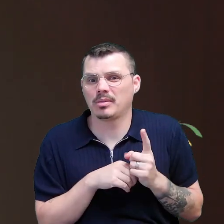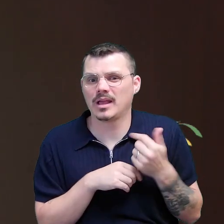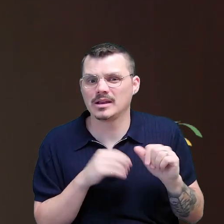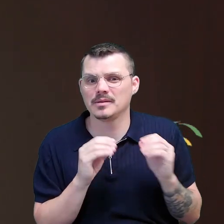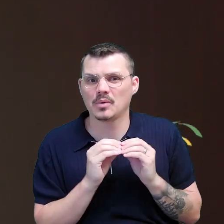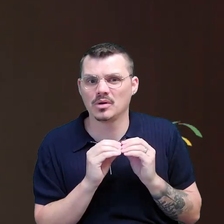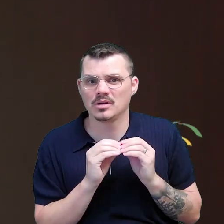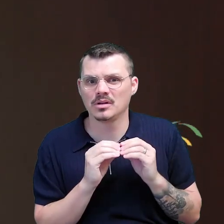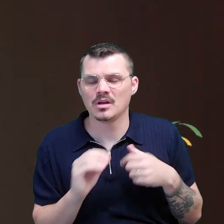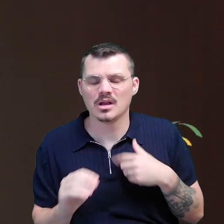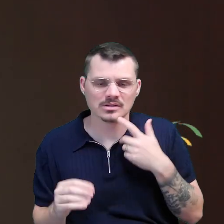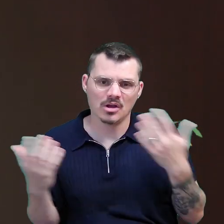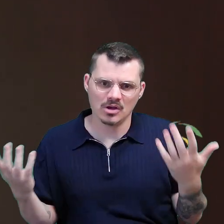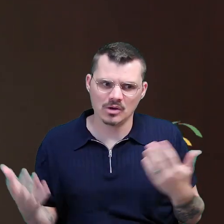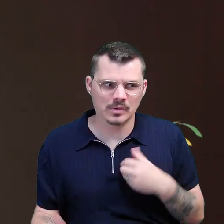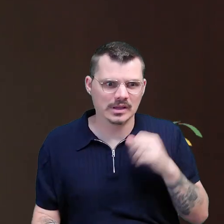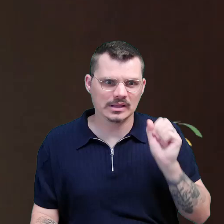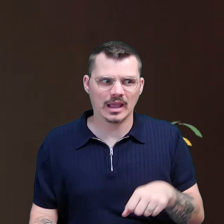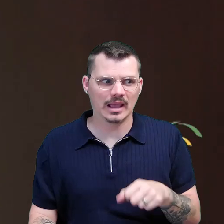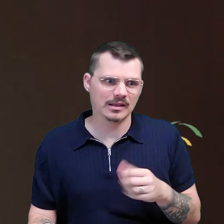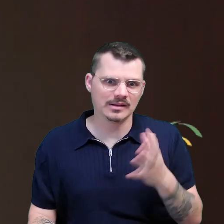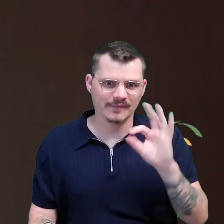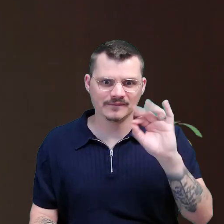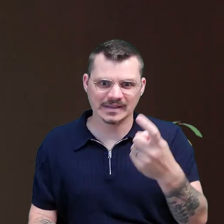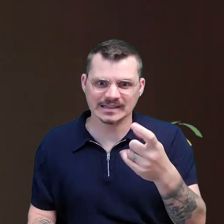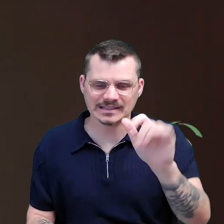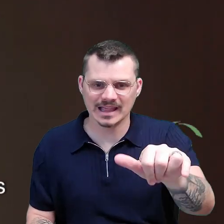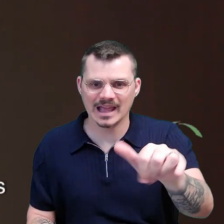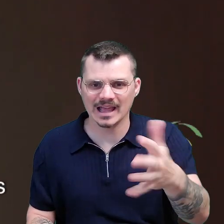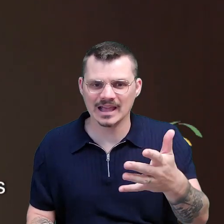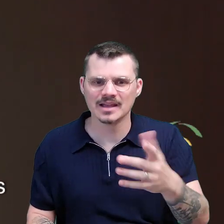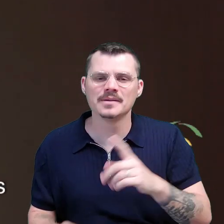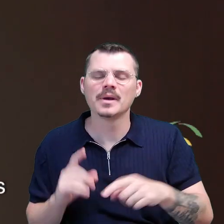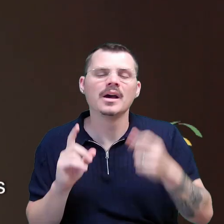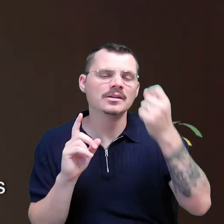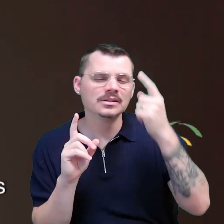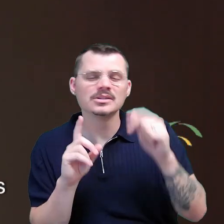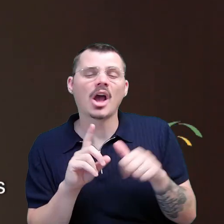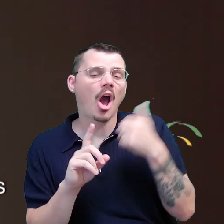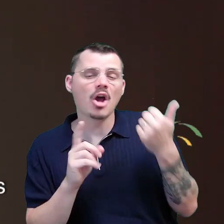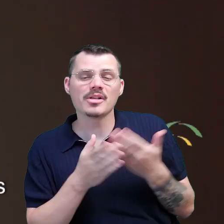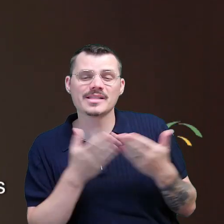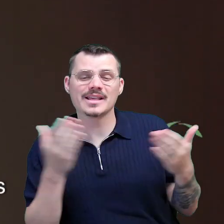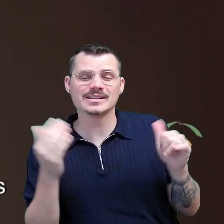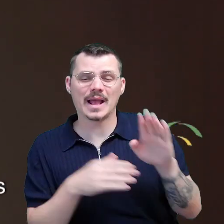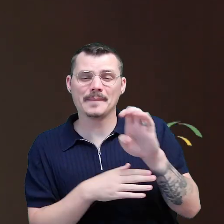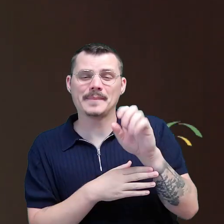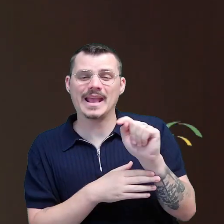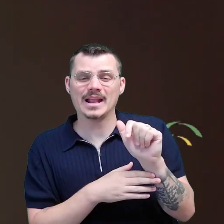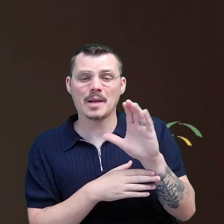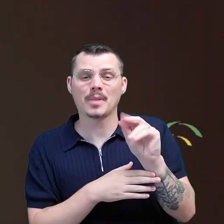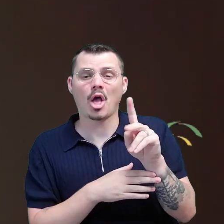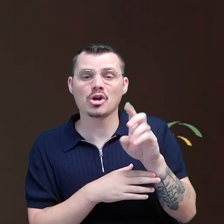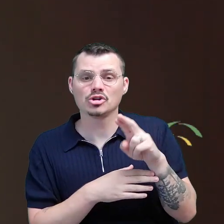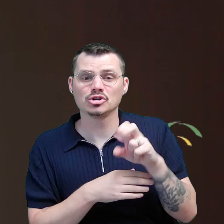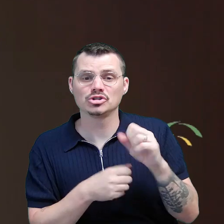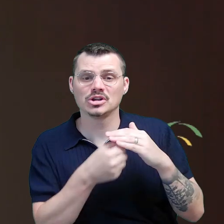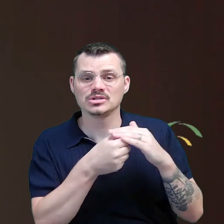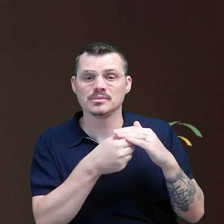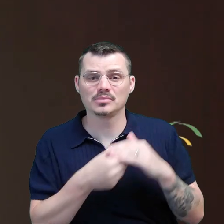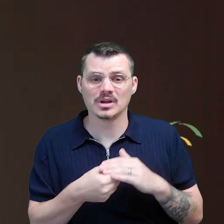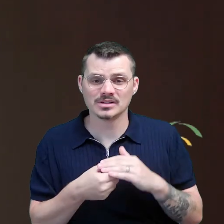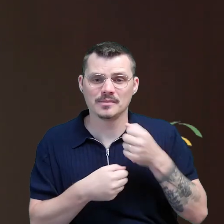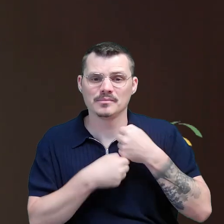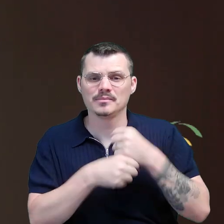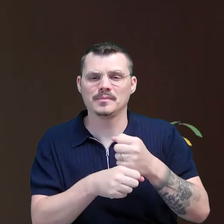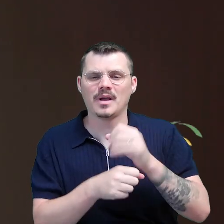I said, well, we could fix that. I mean, we better, for goodness sake. And the other thing is that beta blockers suppress the